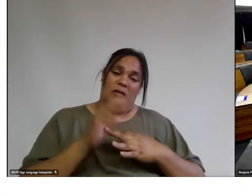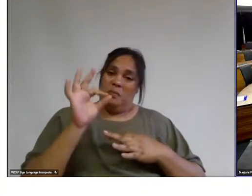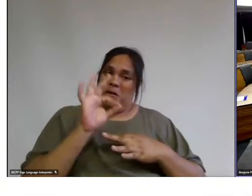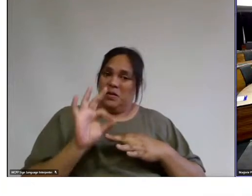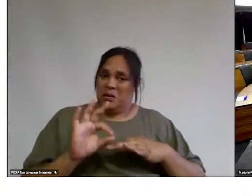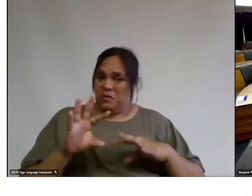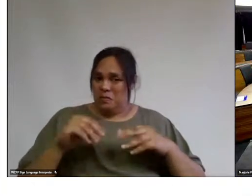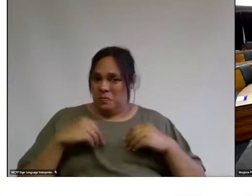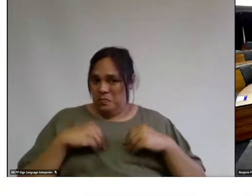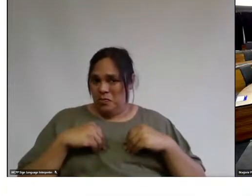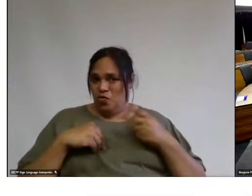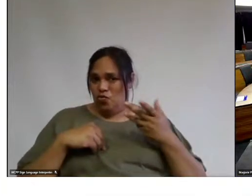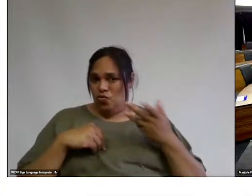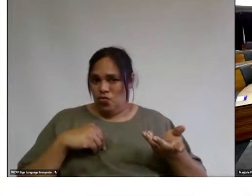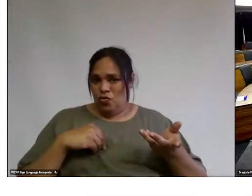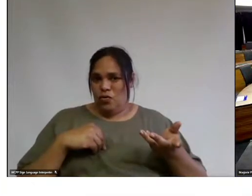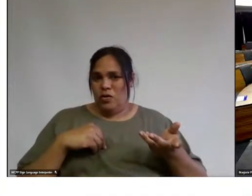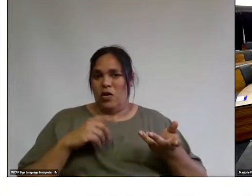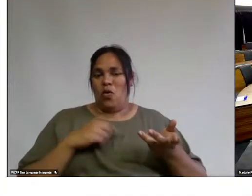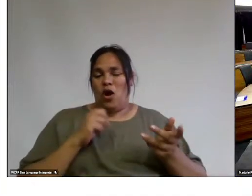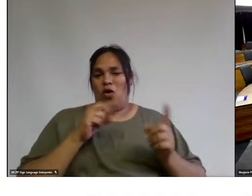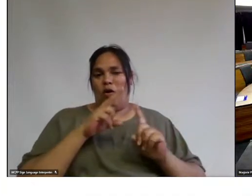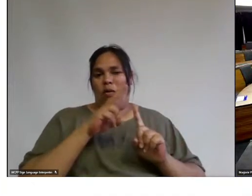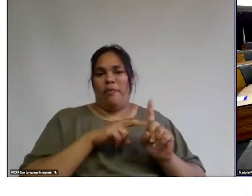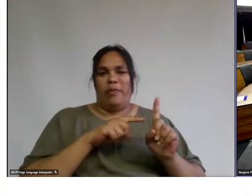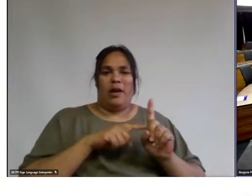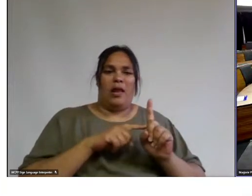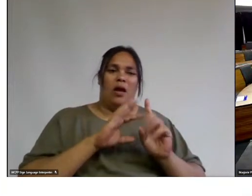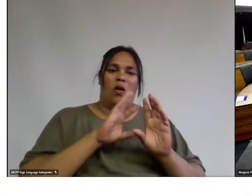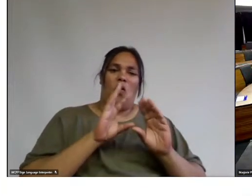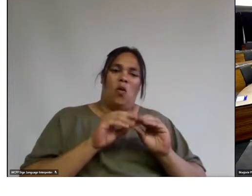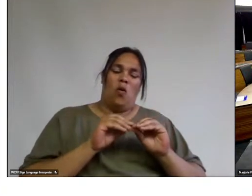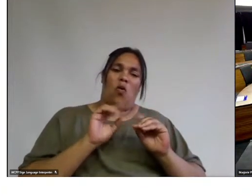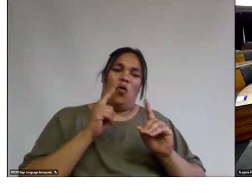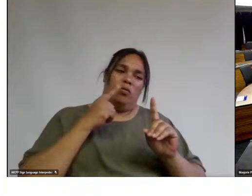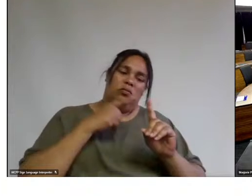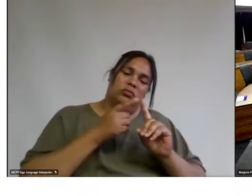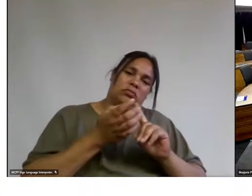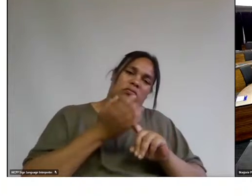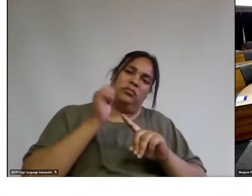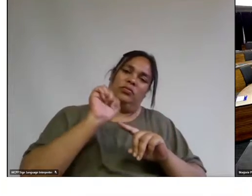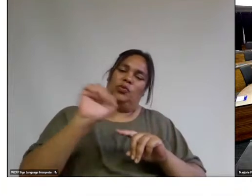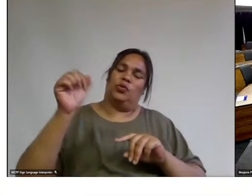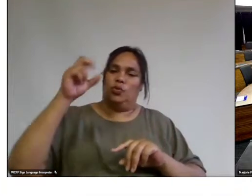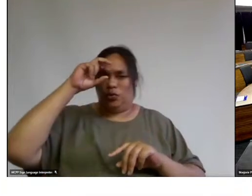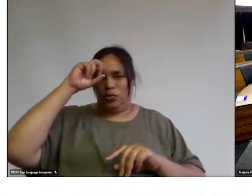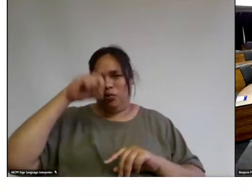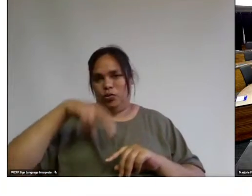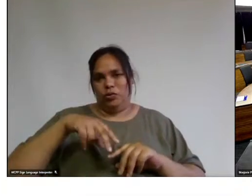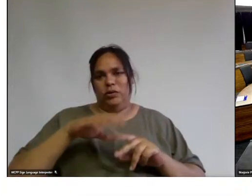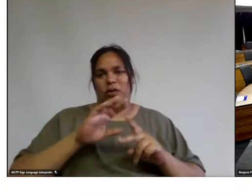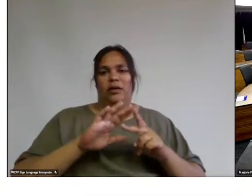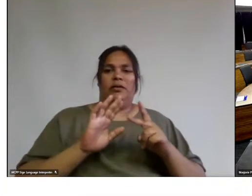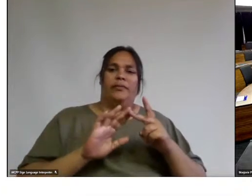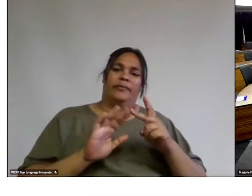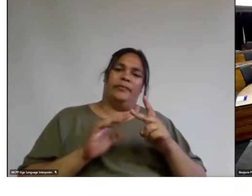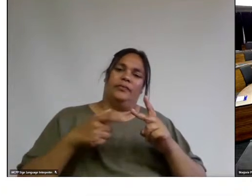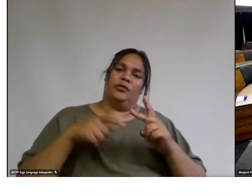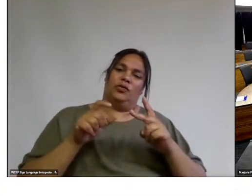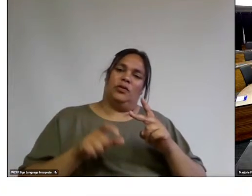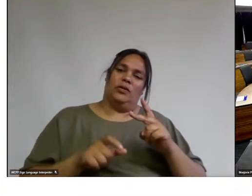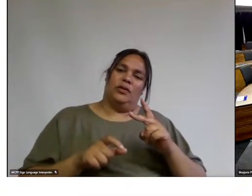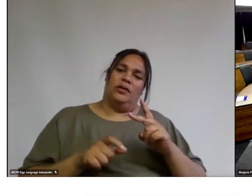percentage in terms of complying with or reaching those particular students? And secondly,